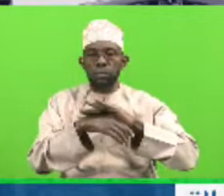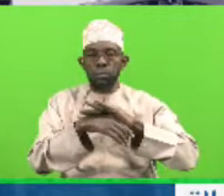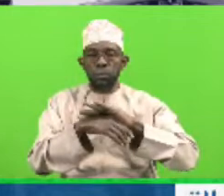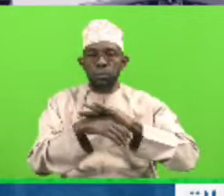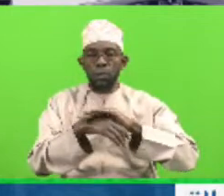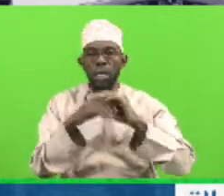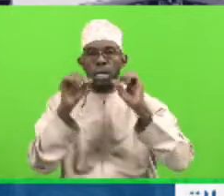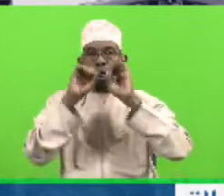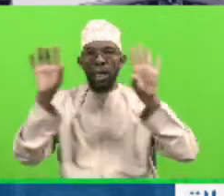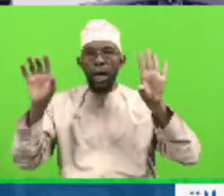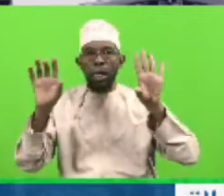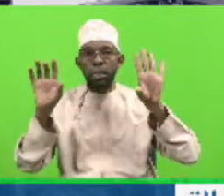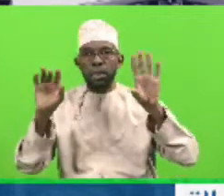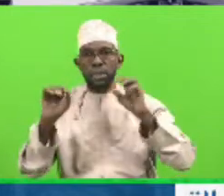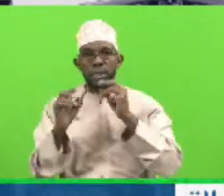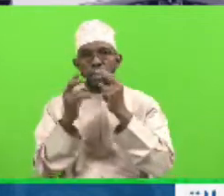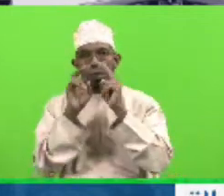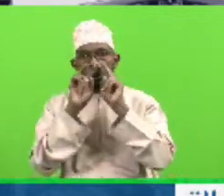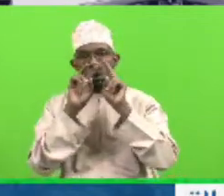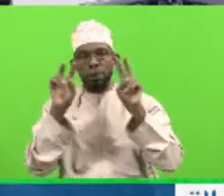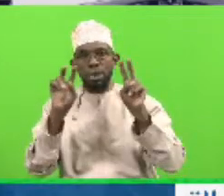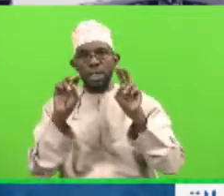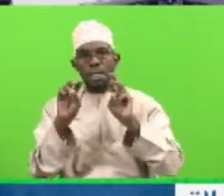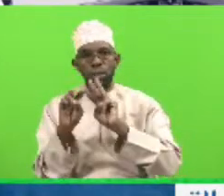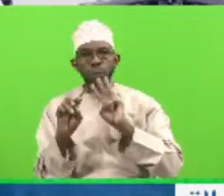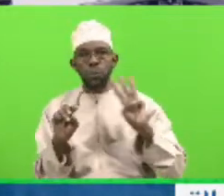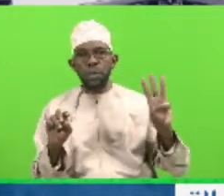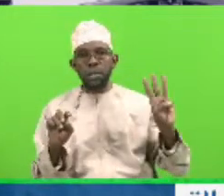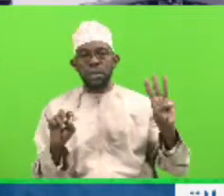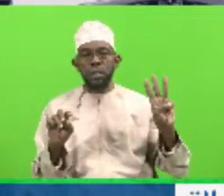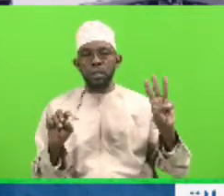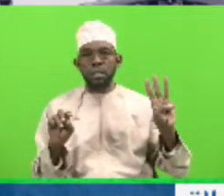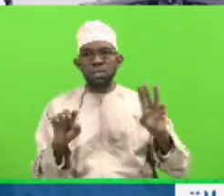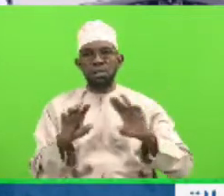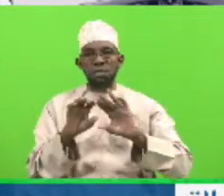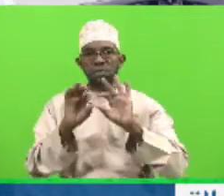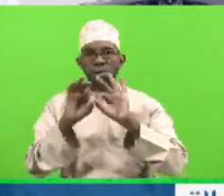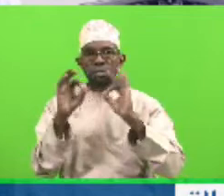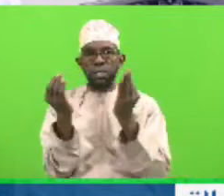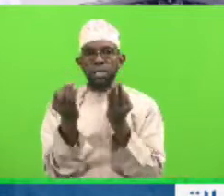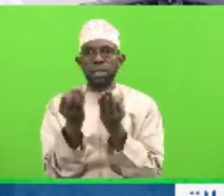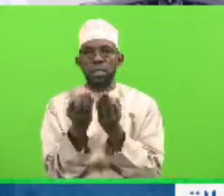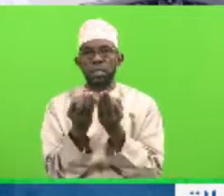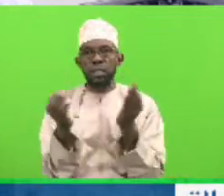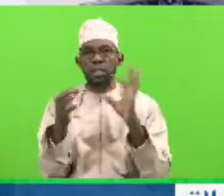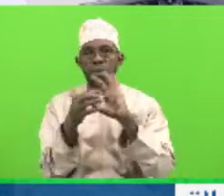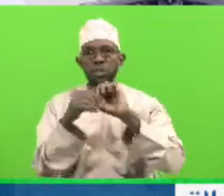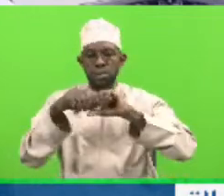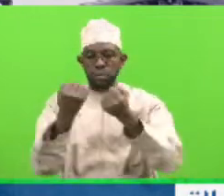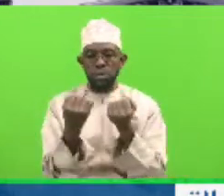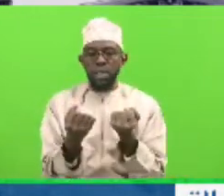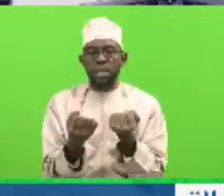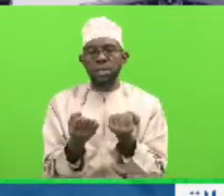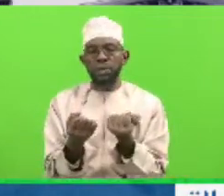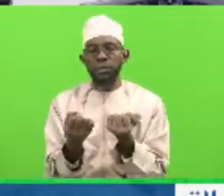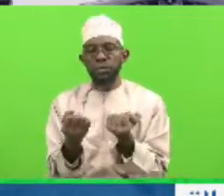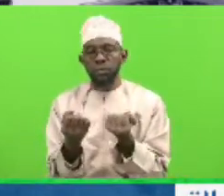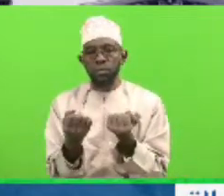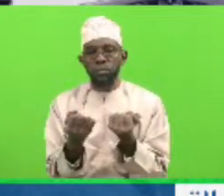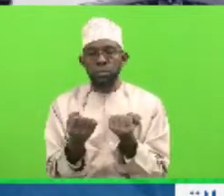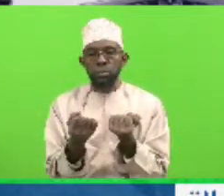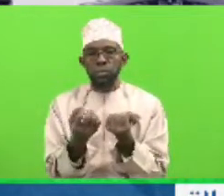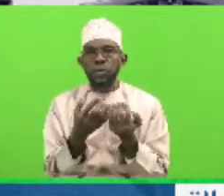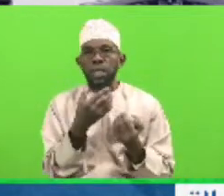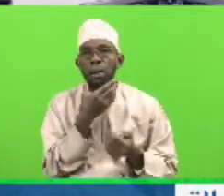can clearly be seen in the West, where the family unit is broken,